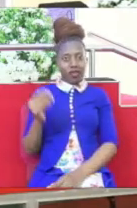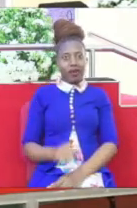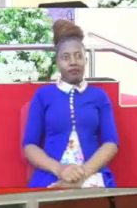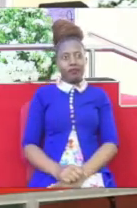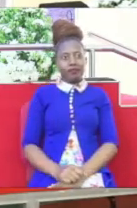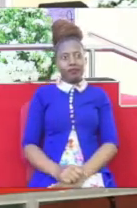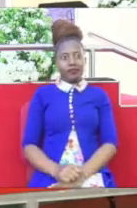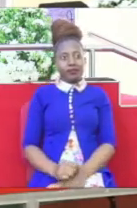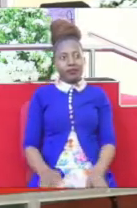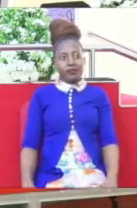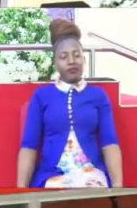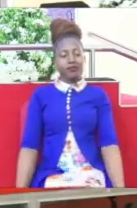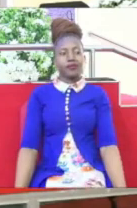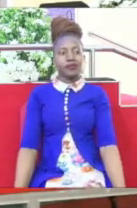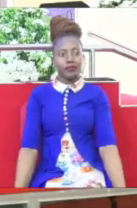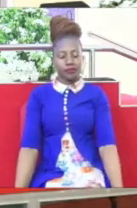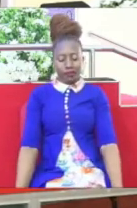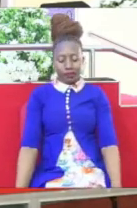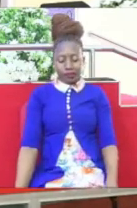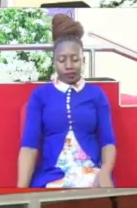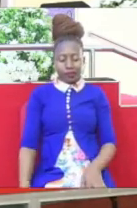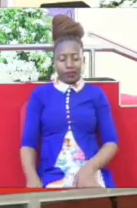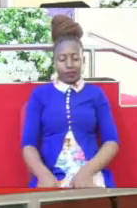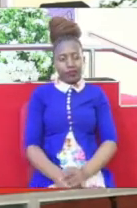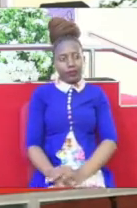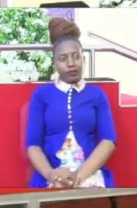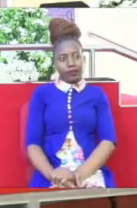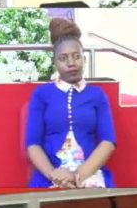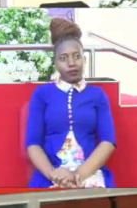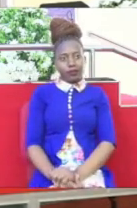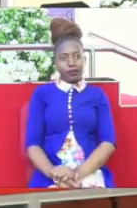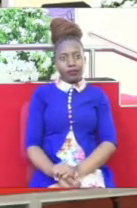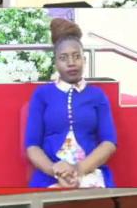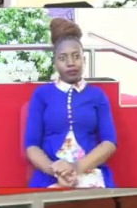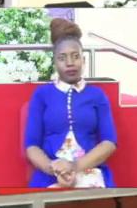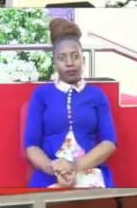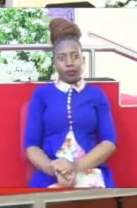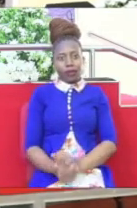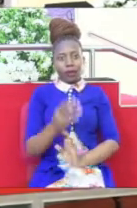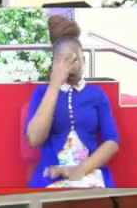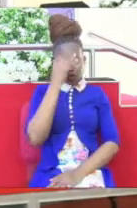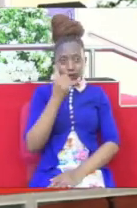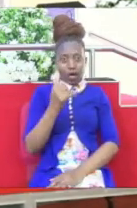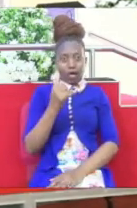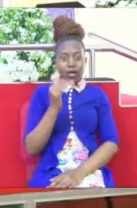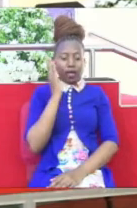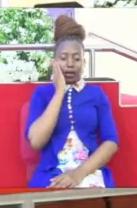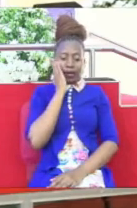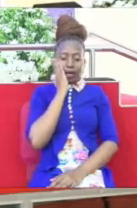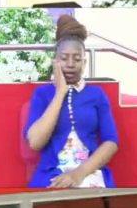return. Inamaanisha haki ya kurejea. And because her mother was a Jew, kwa sababu mama yake alikuwa